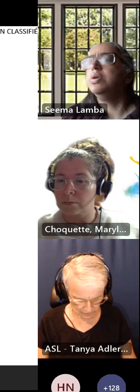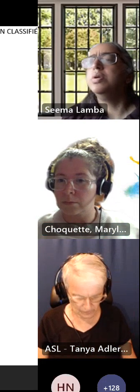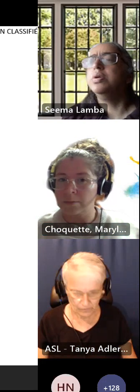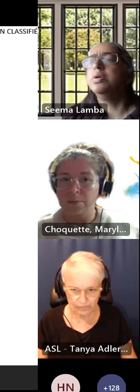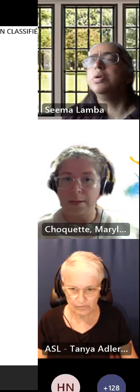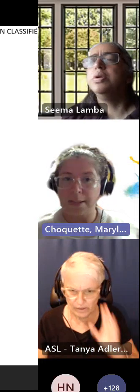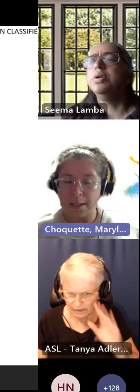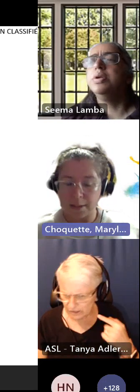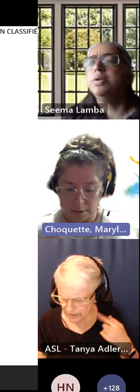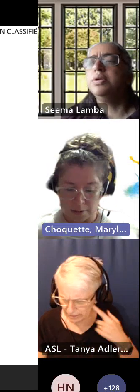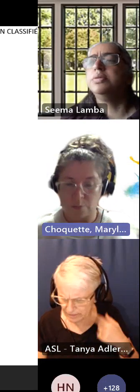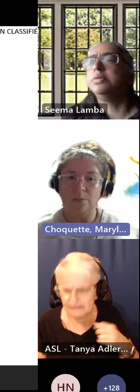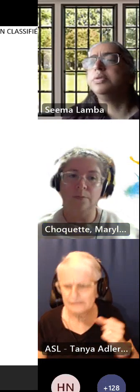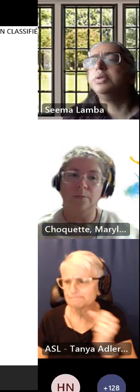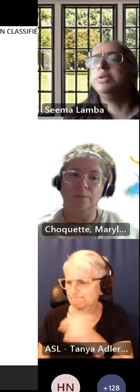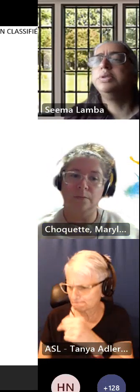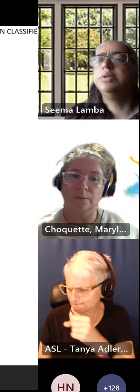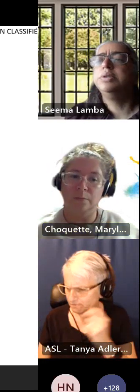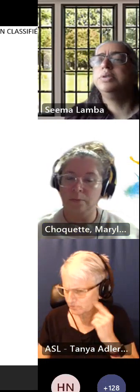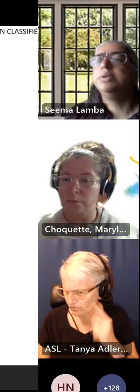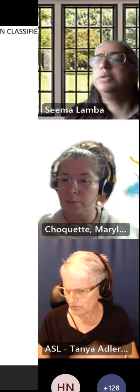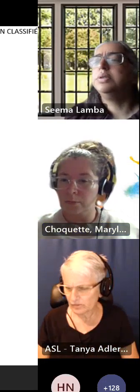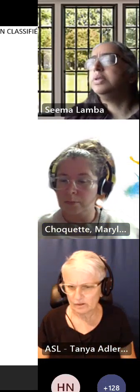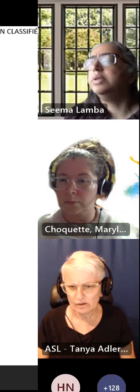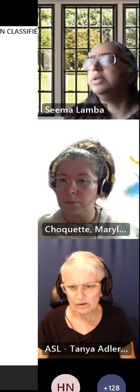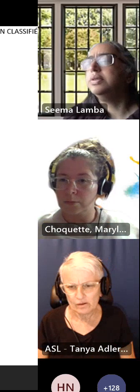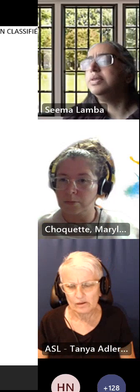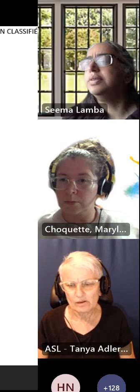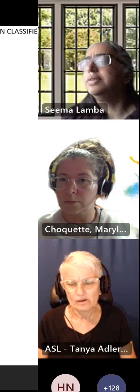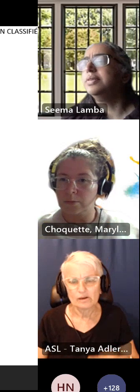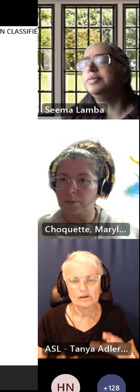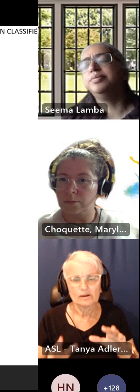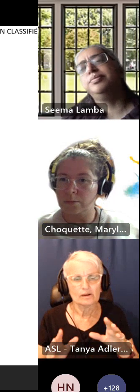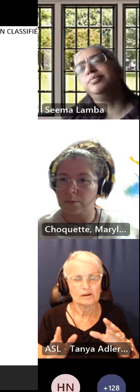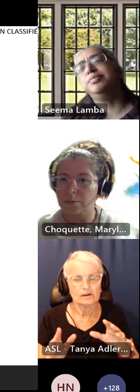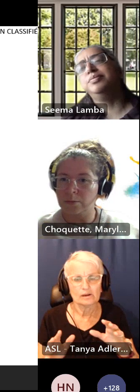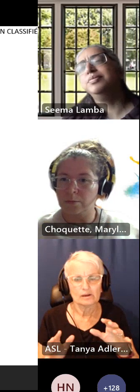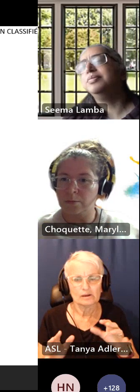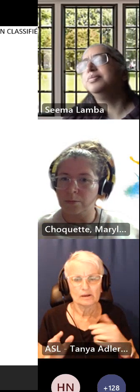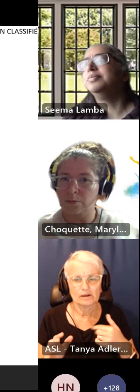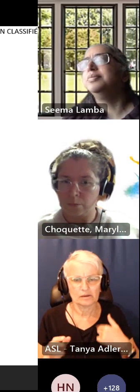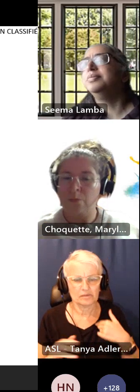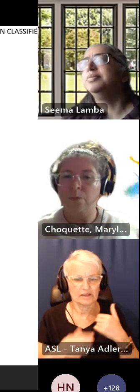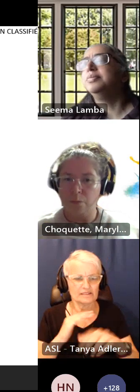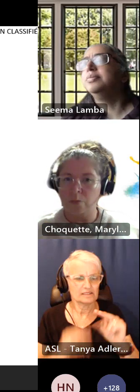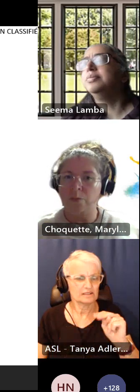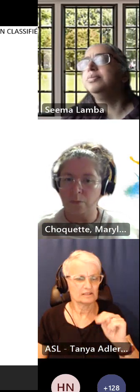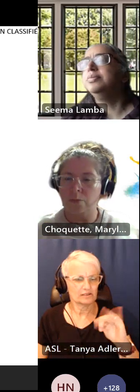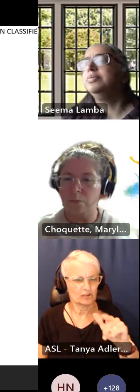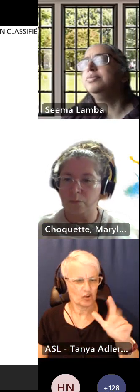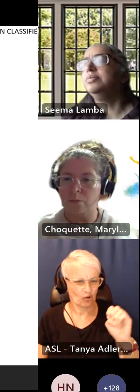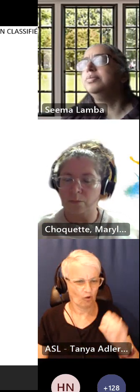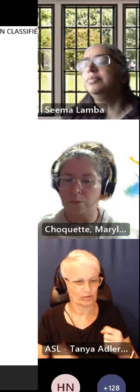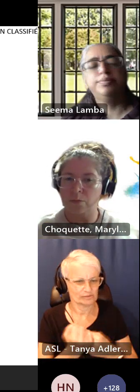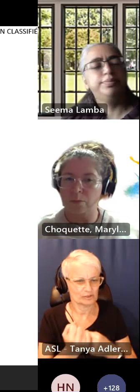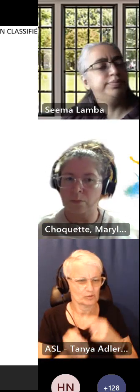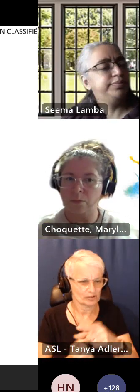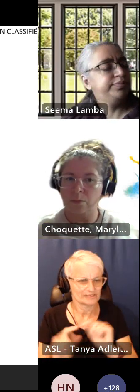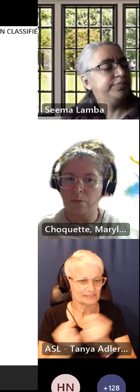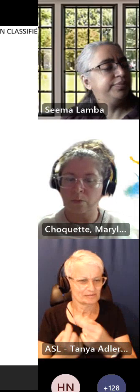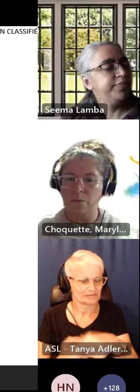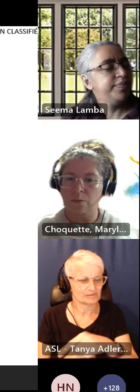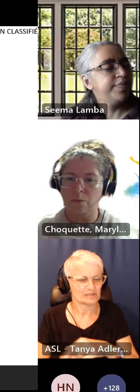Hi, can you hear me? Yes. Yes, hi. Sorry, I am on Nicole's team there. I think what we've noticed is